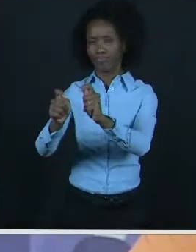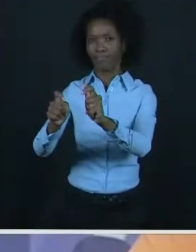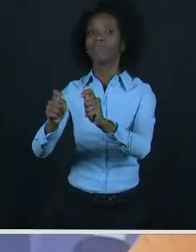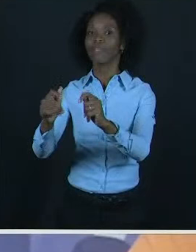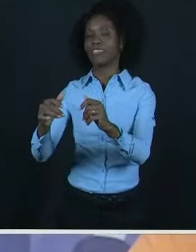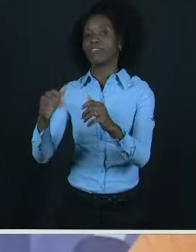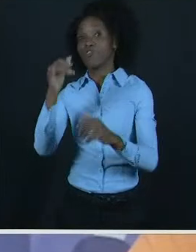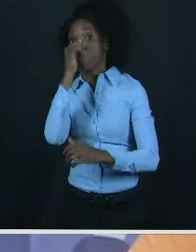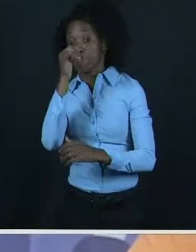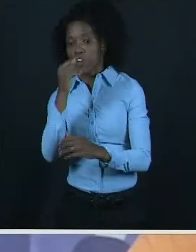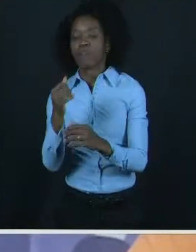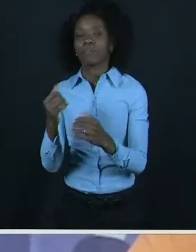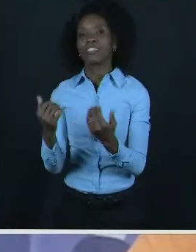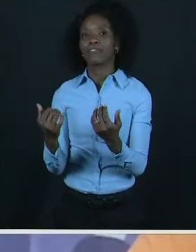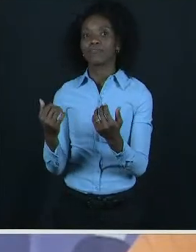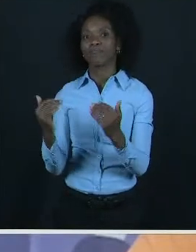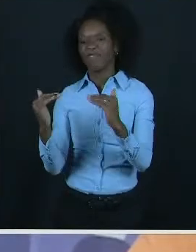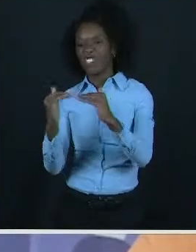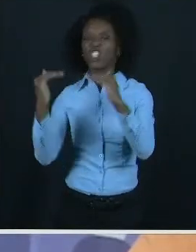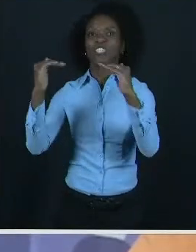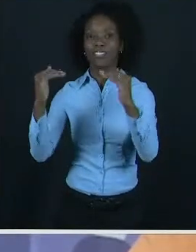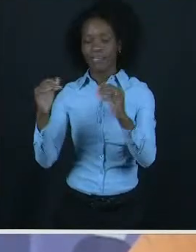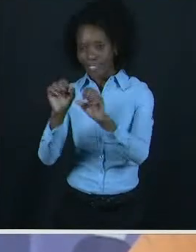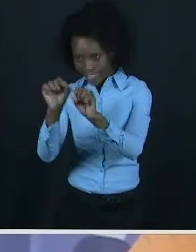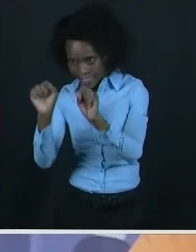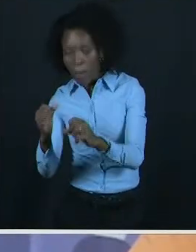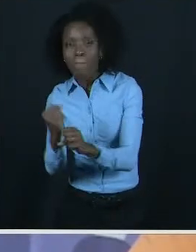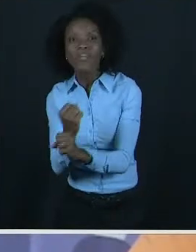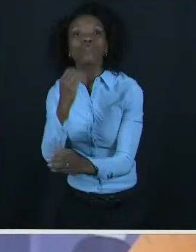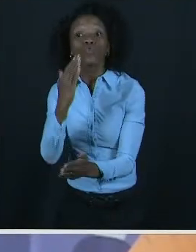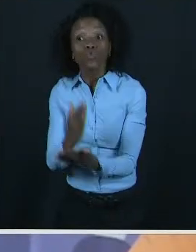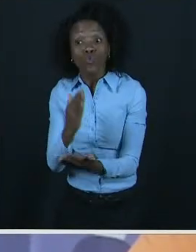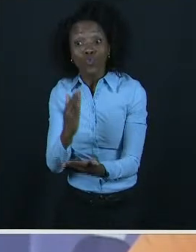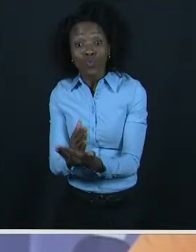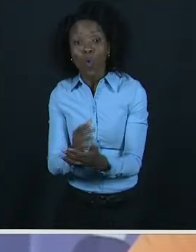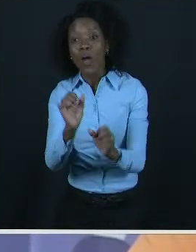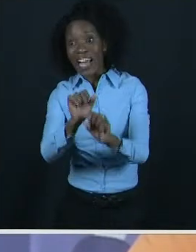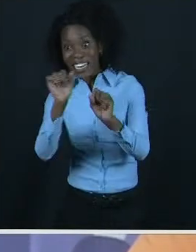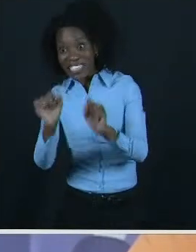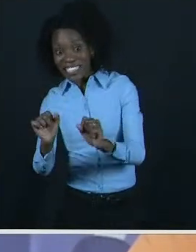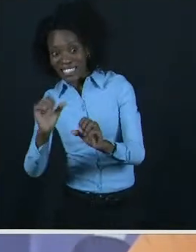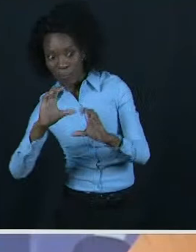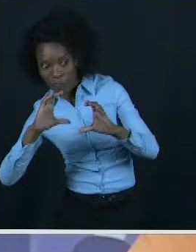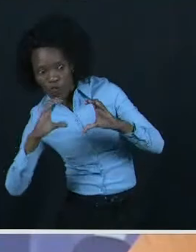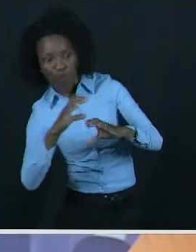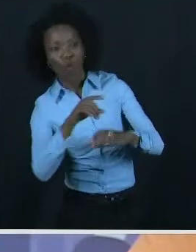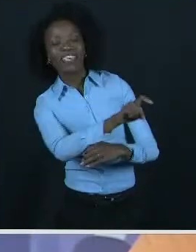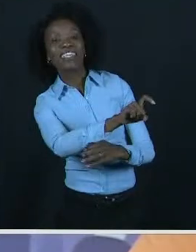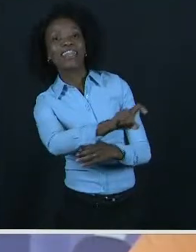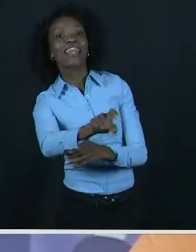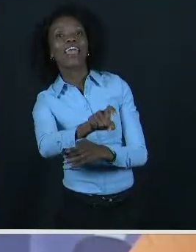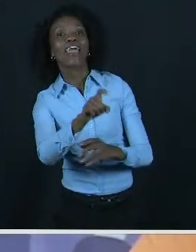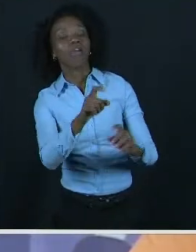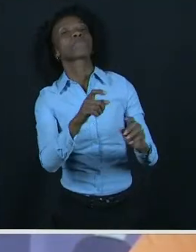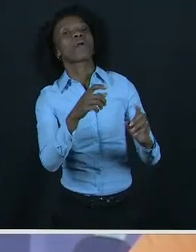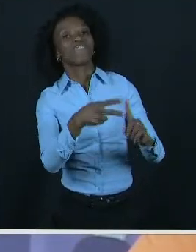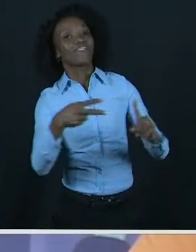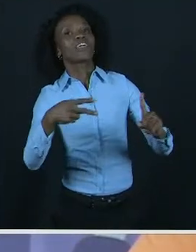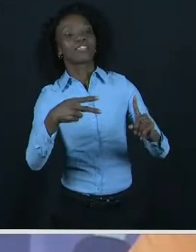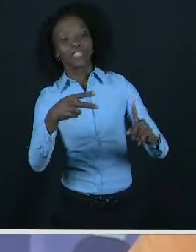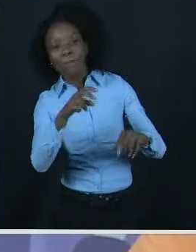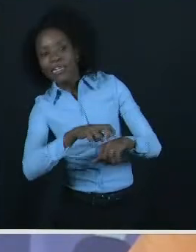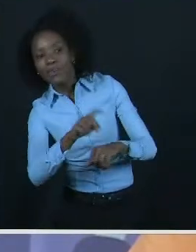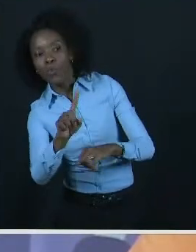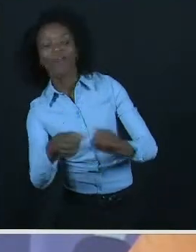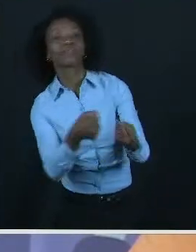ensure that the system prioritizes survivors and their needs. There has been